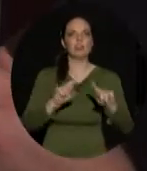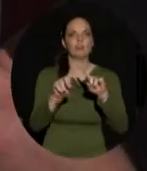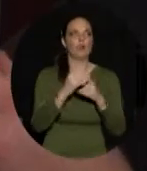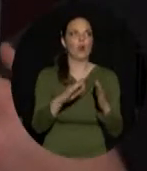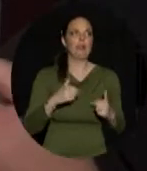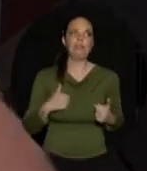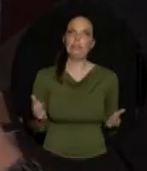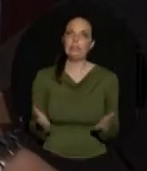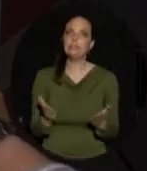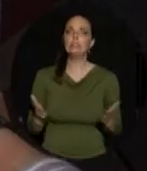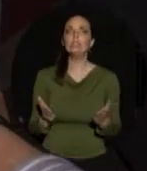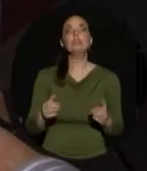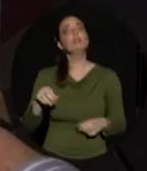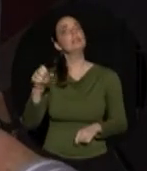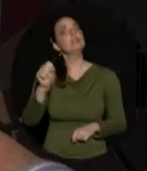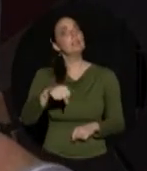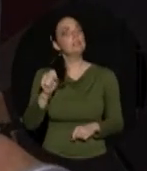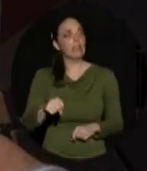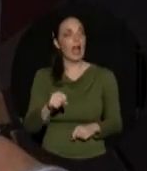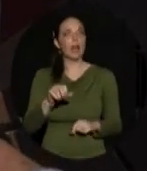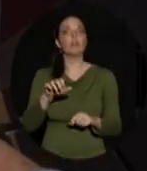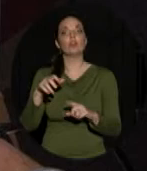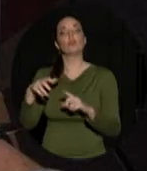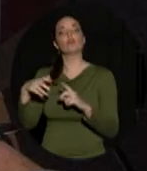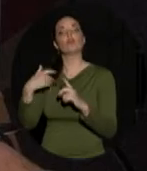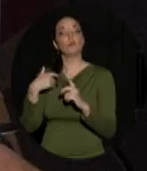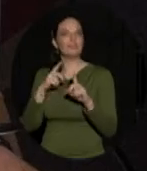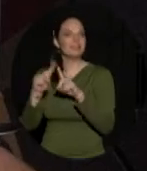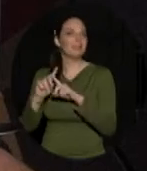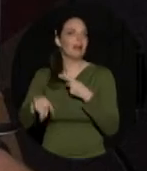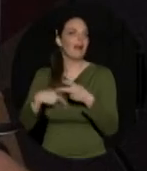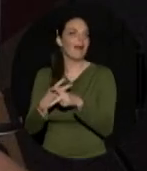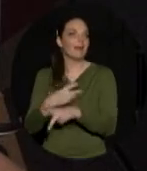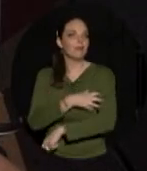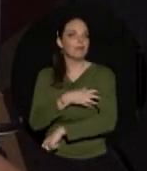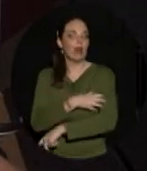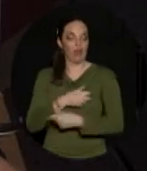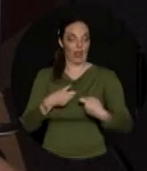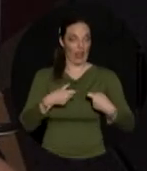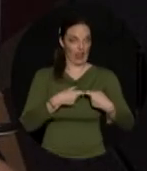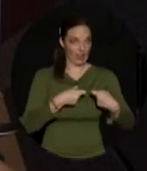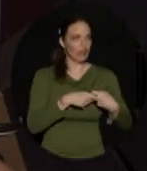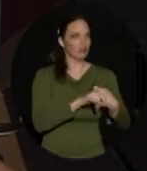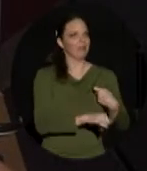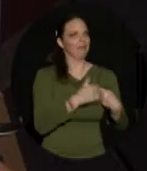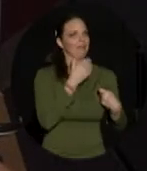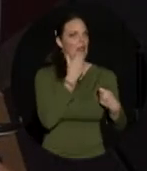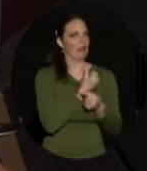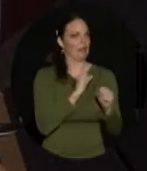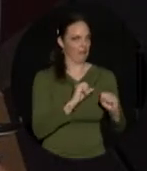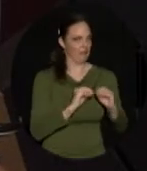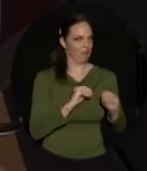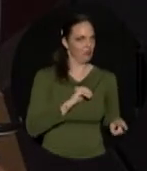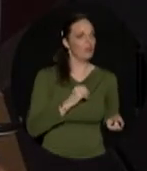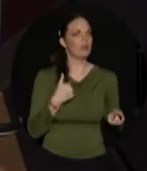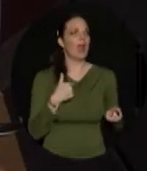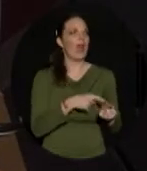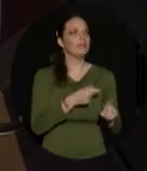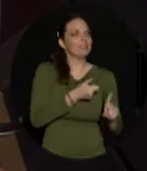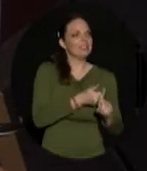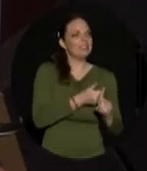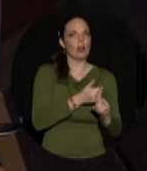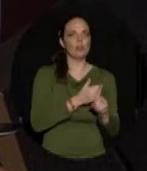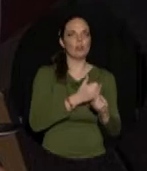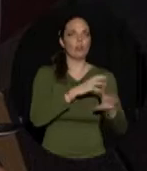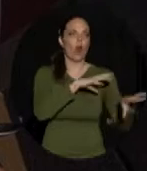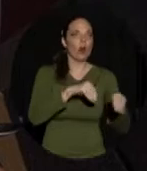encourage people, there are both kerosene-powered and electric-powered space heaters. A lot of the electric ones are usually safer. A lot of times they'll have a shut-off feature that if